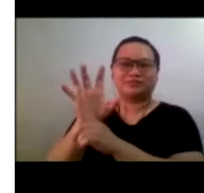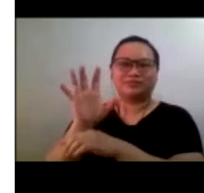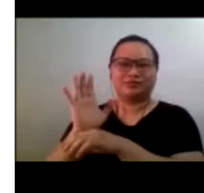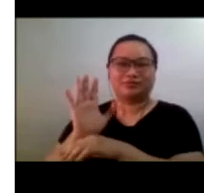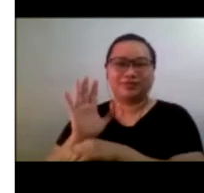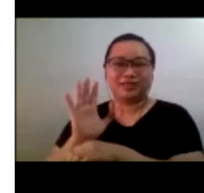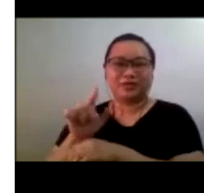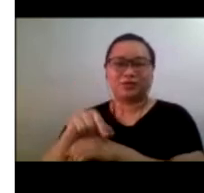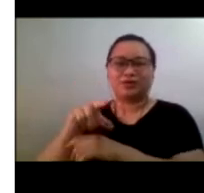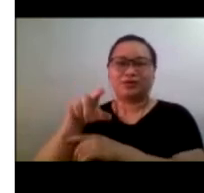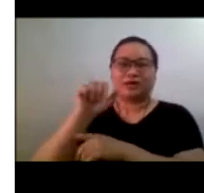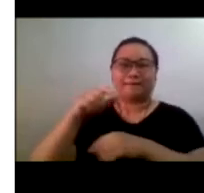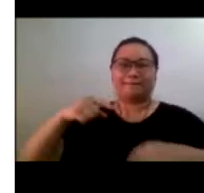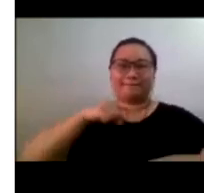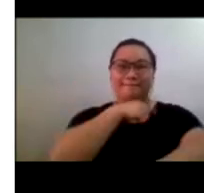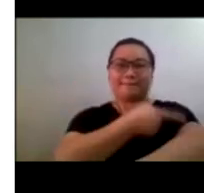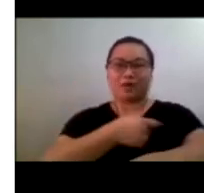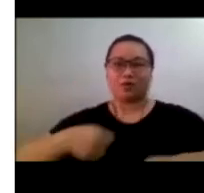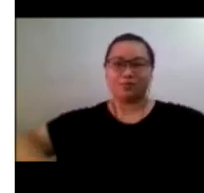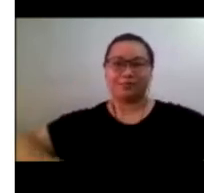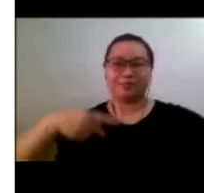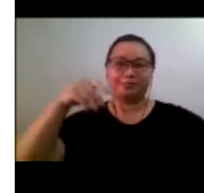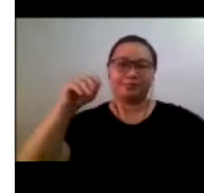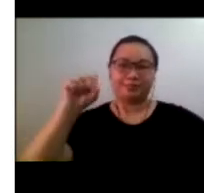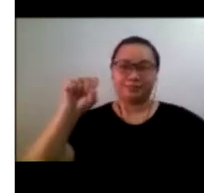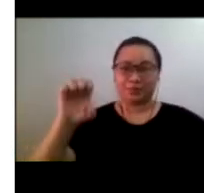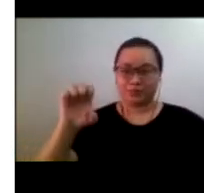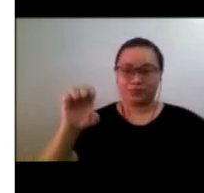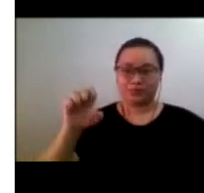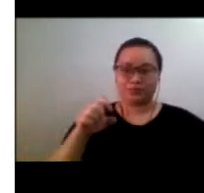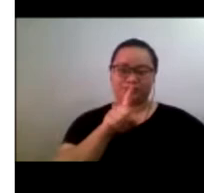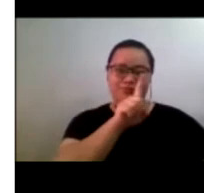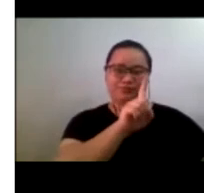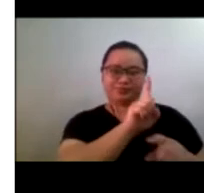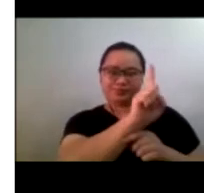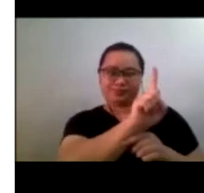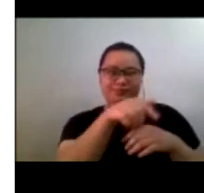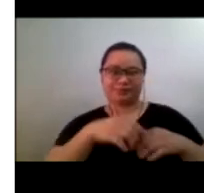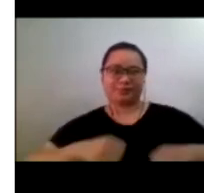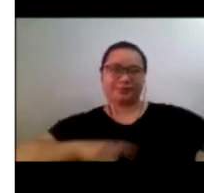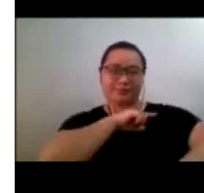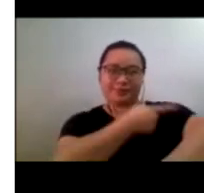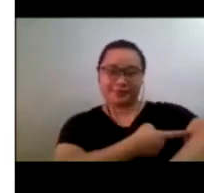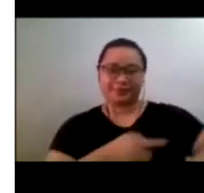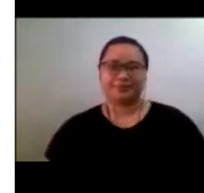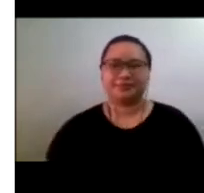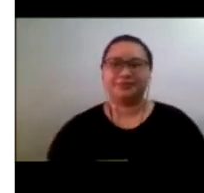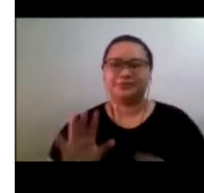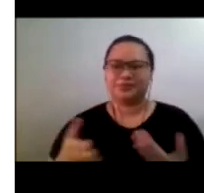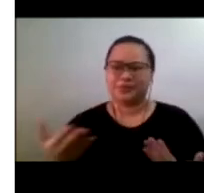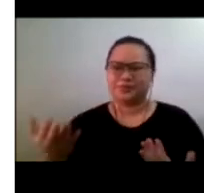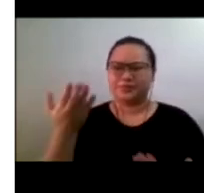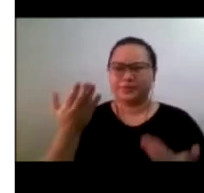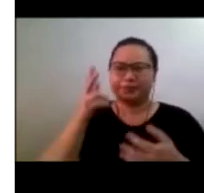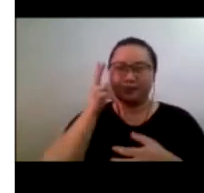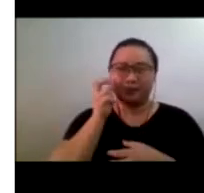already that your body has the power to shape your mind, no? And not really the other way around, that your